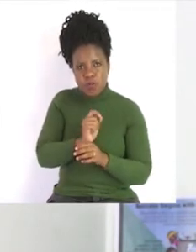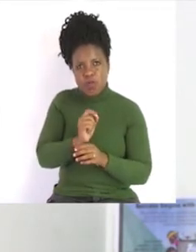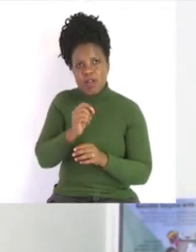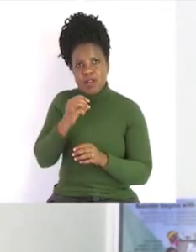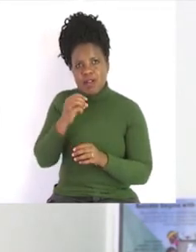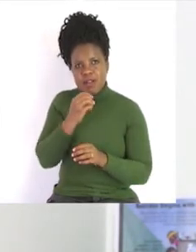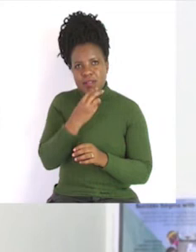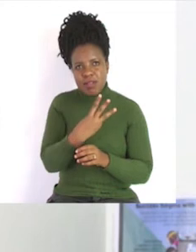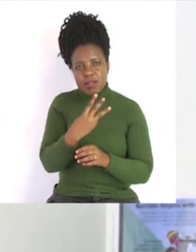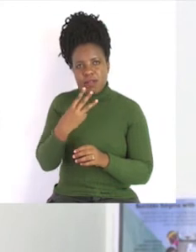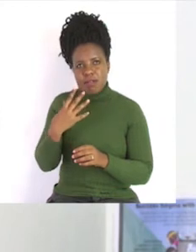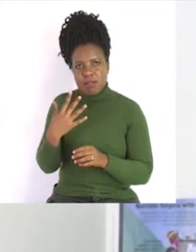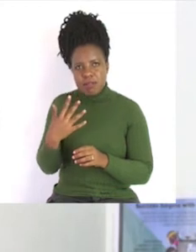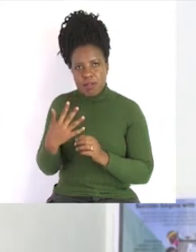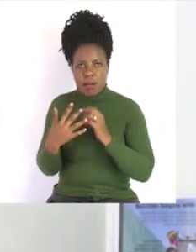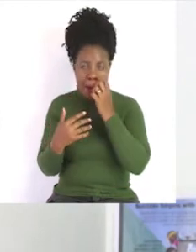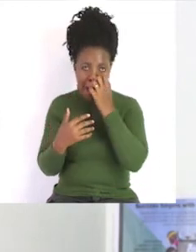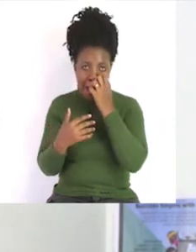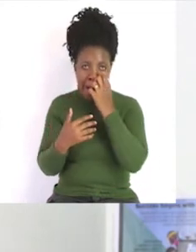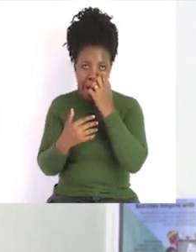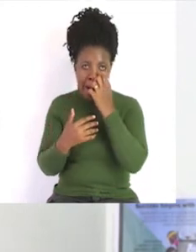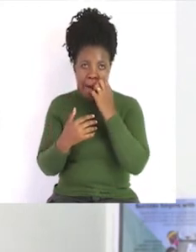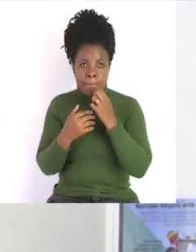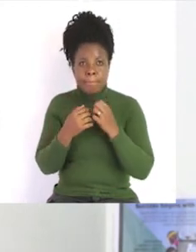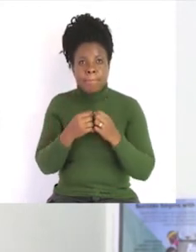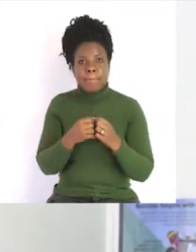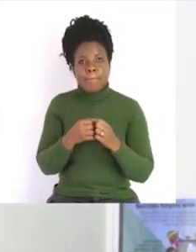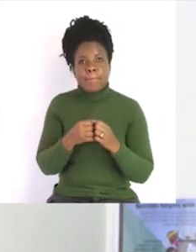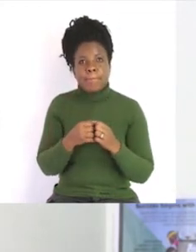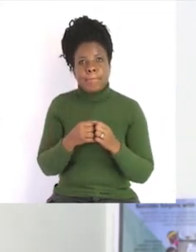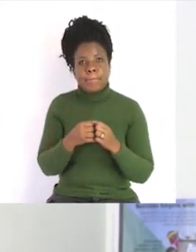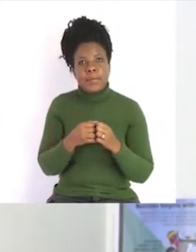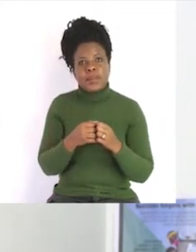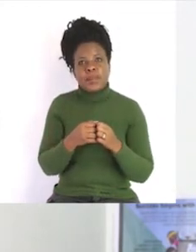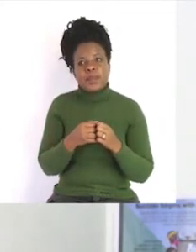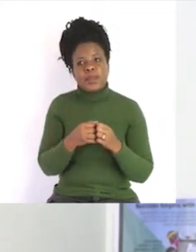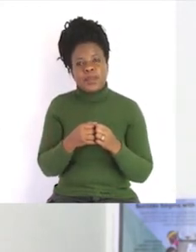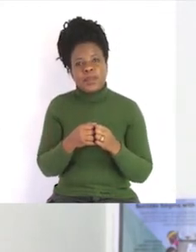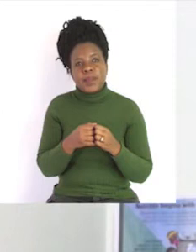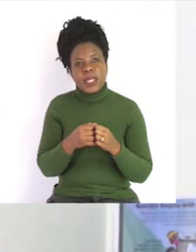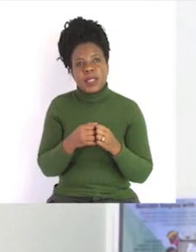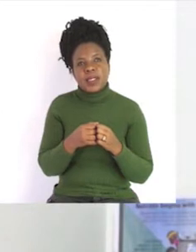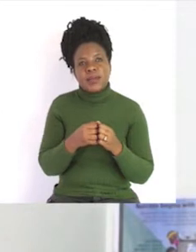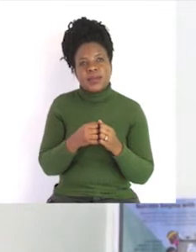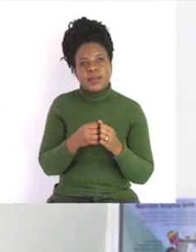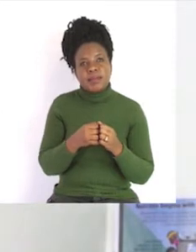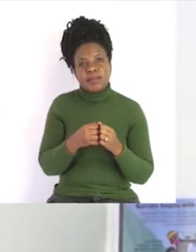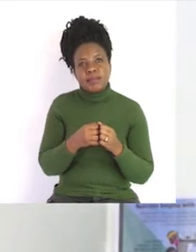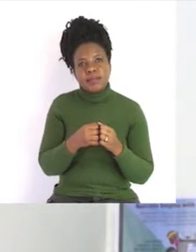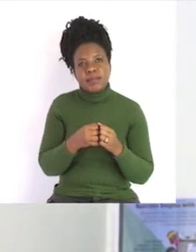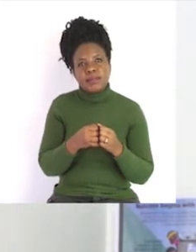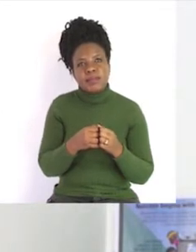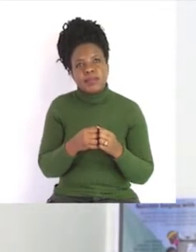Which is also easy to see. Why? Because it shows you 5, 35. I made it easy for